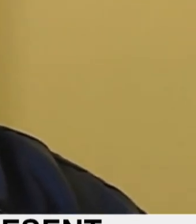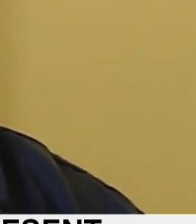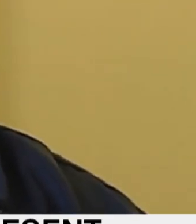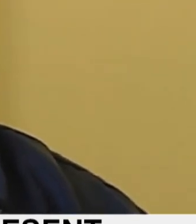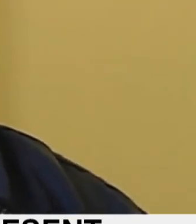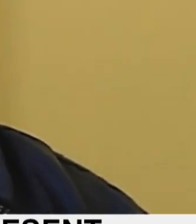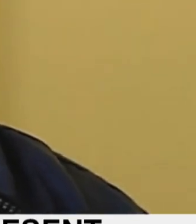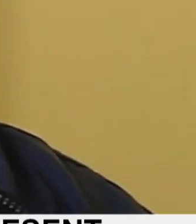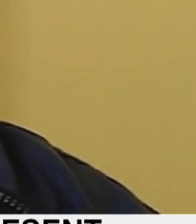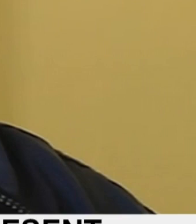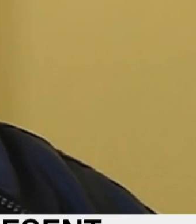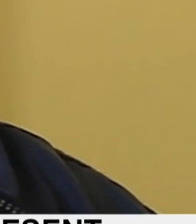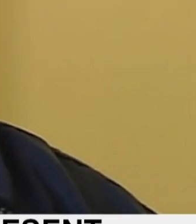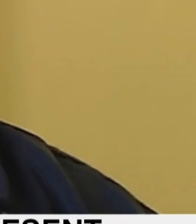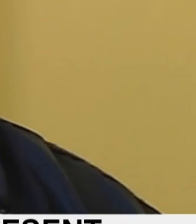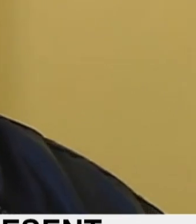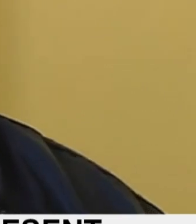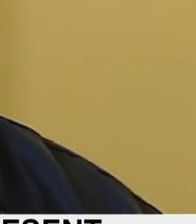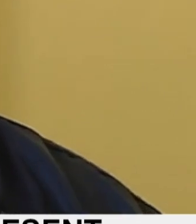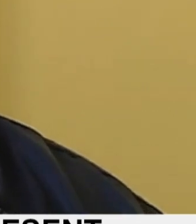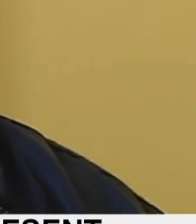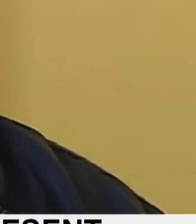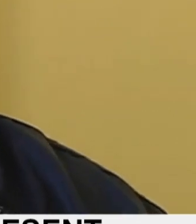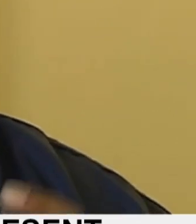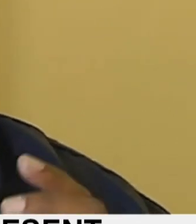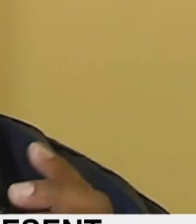so confused with learners and students,